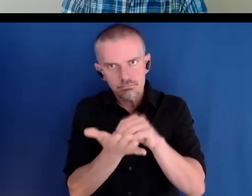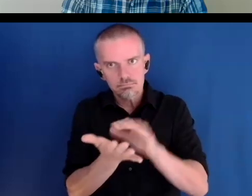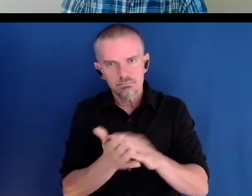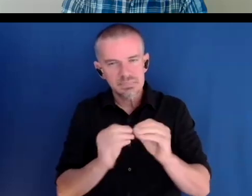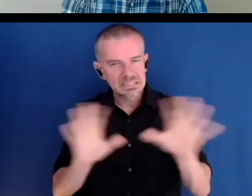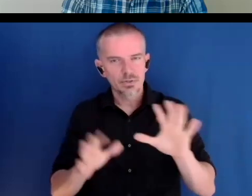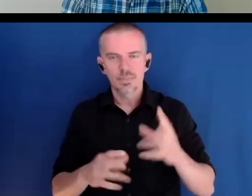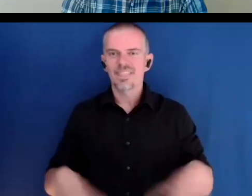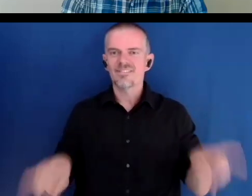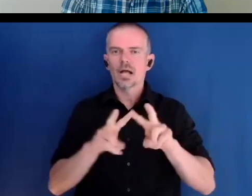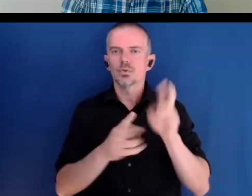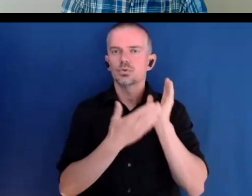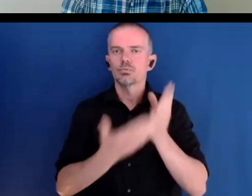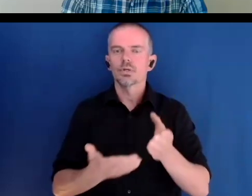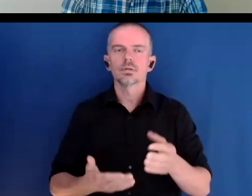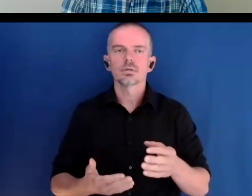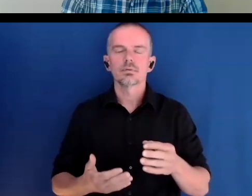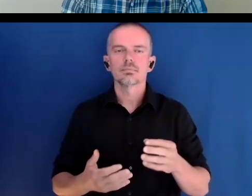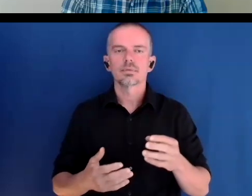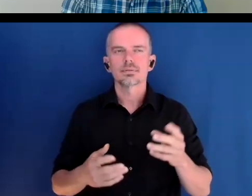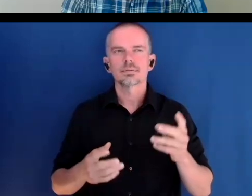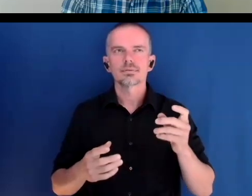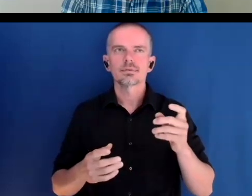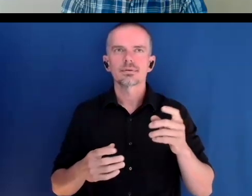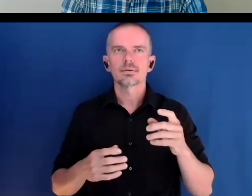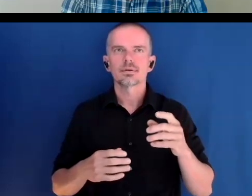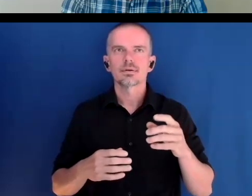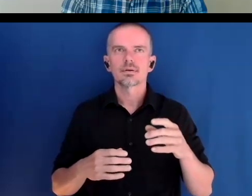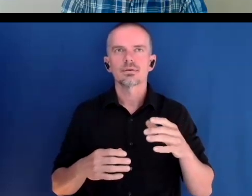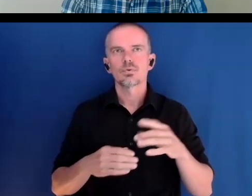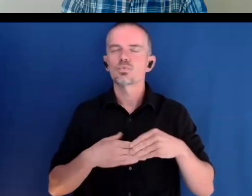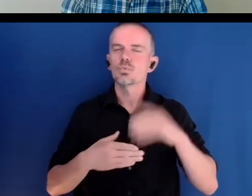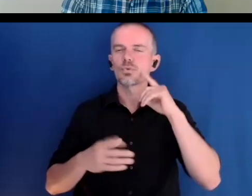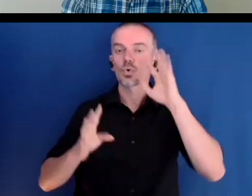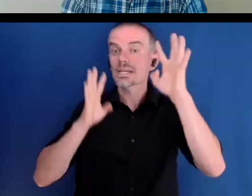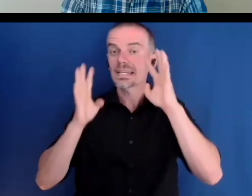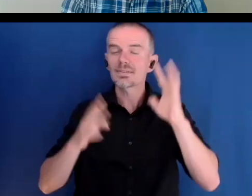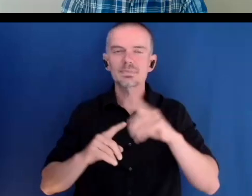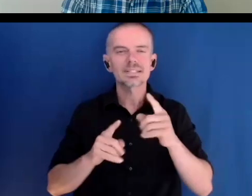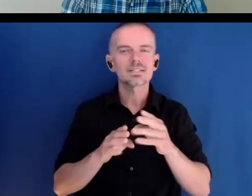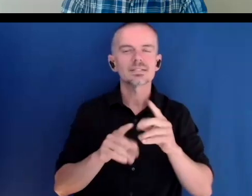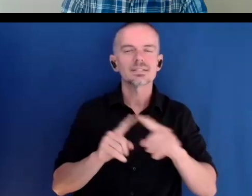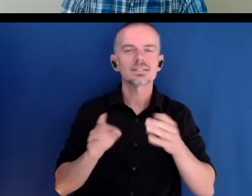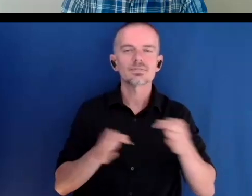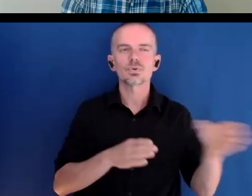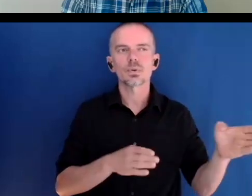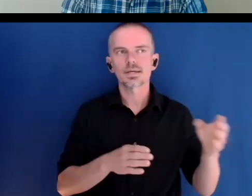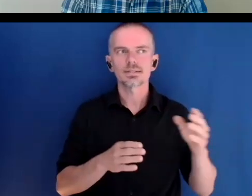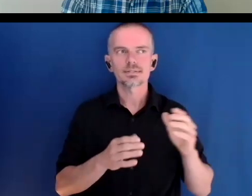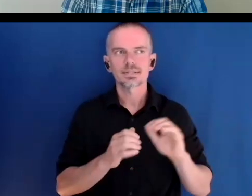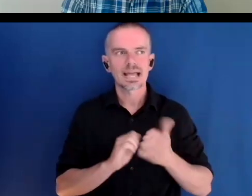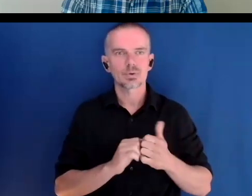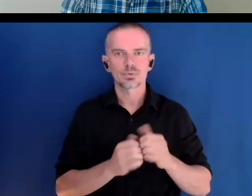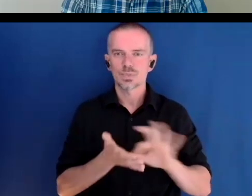I don't even mean to say room for creativity, but there are ways to value things. For instance, your social media reach.